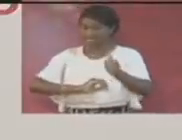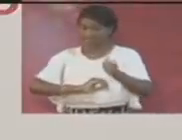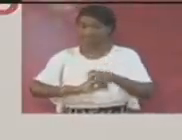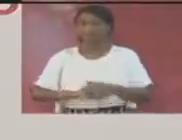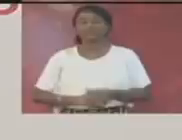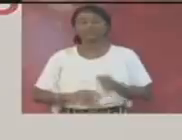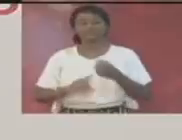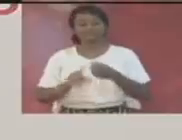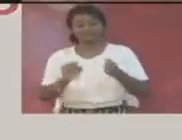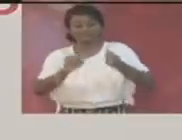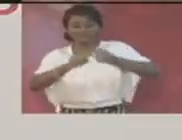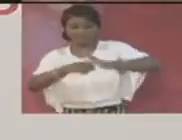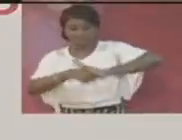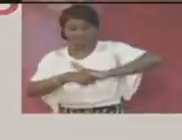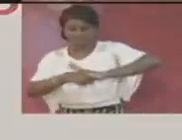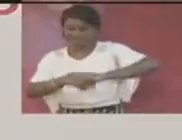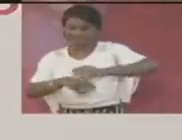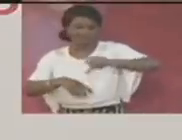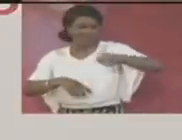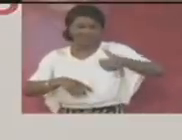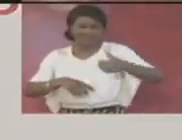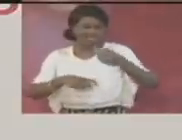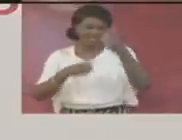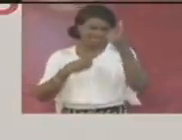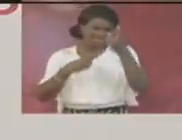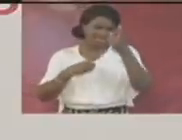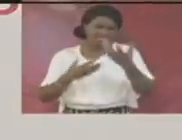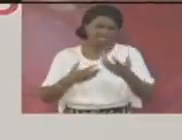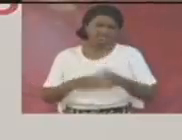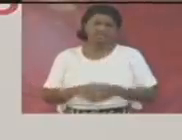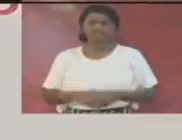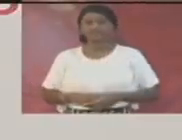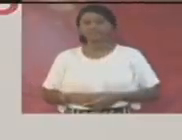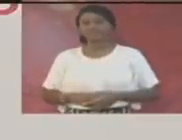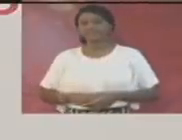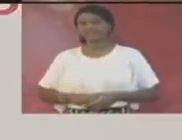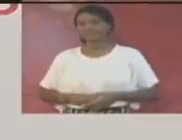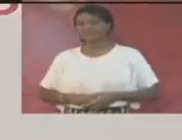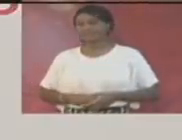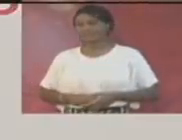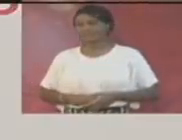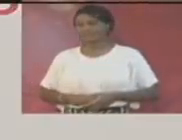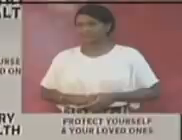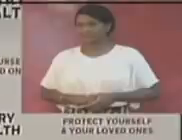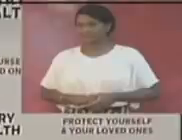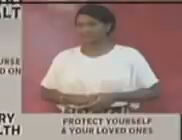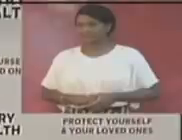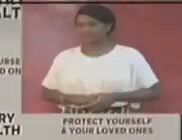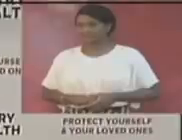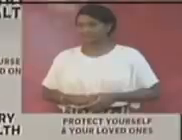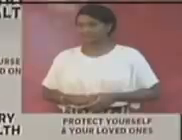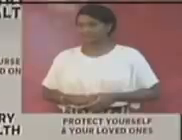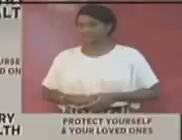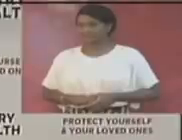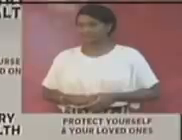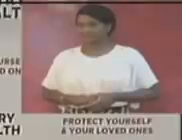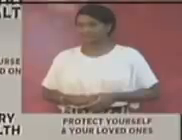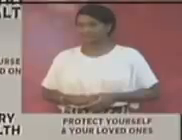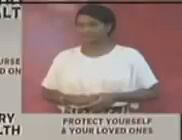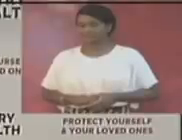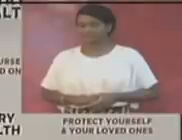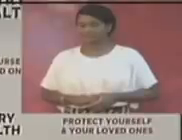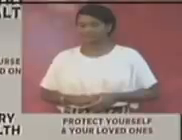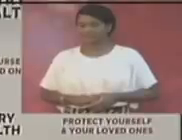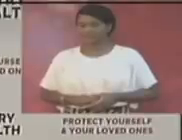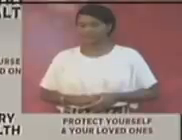of COVID-19 or any other vaccine-preventable disease. Thank you, CMO. Very interesting clarification point